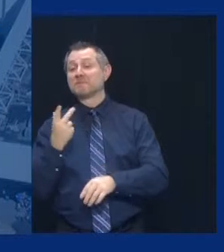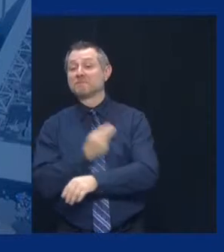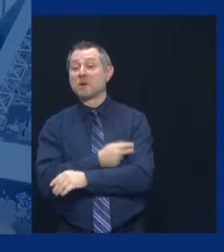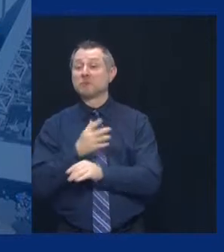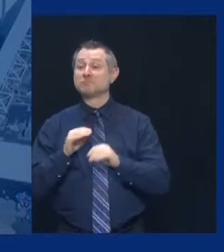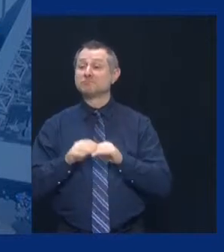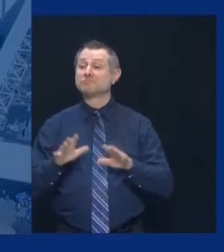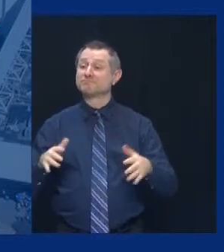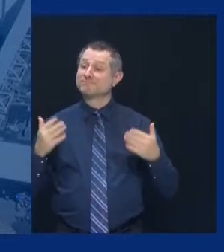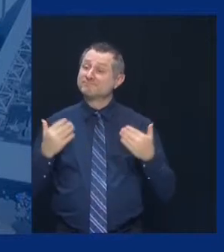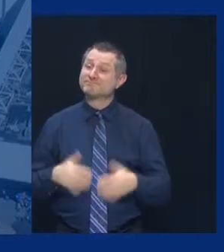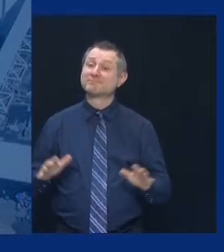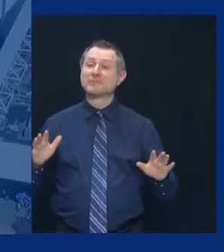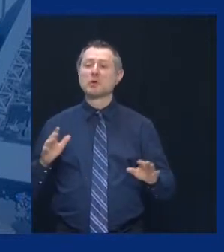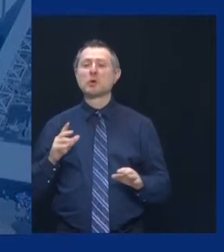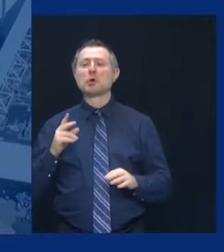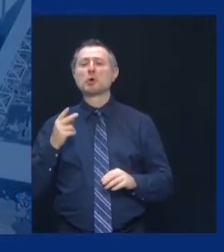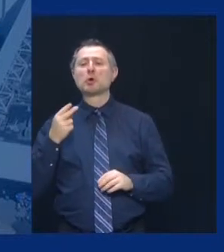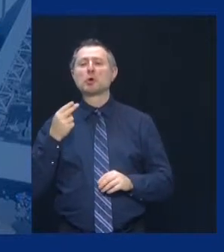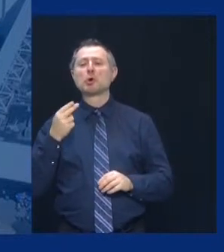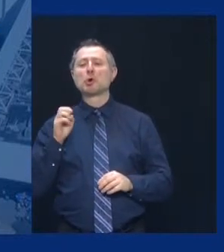vaccine, herd immunity.